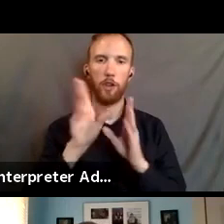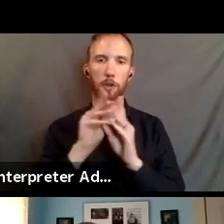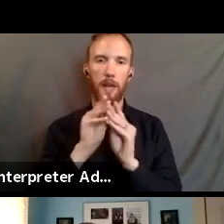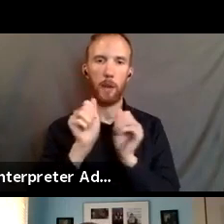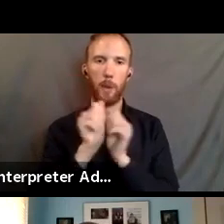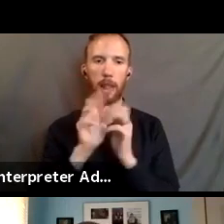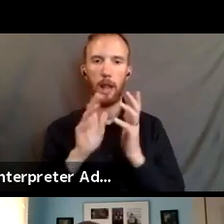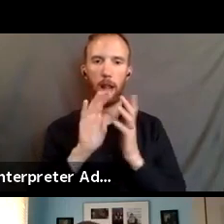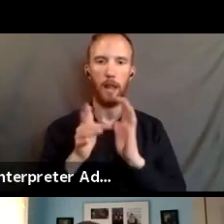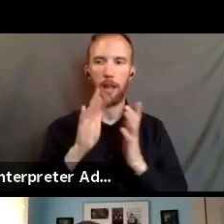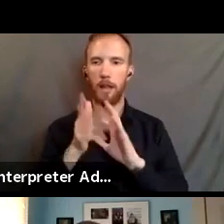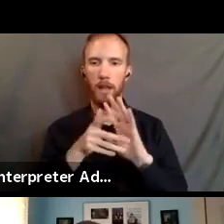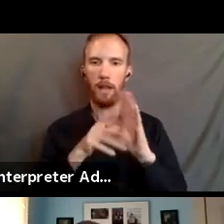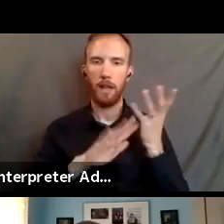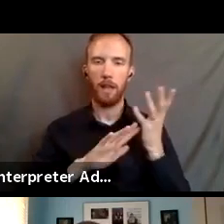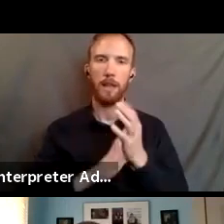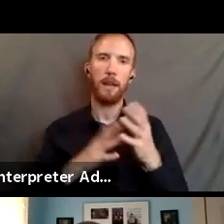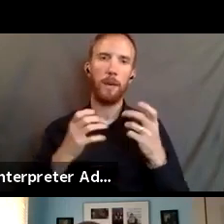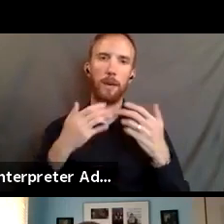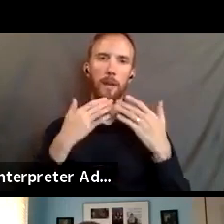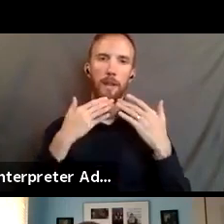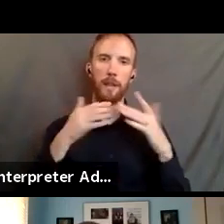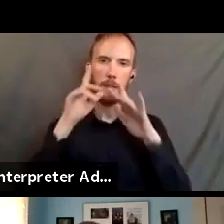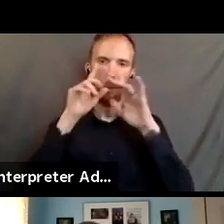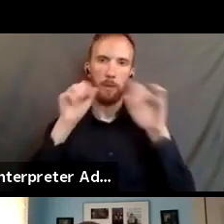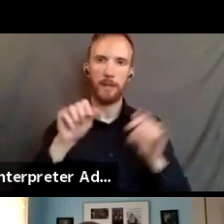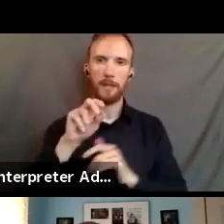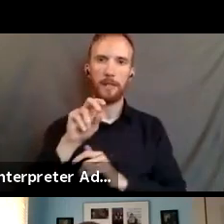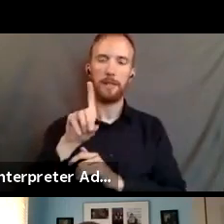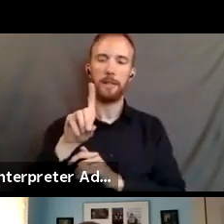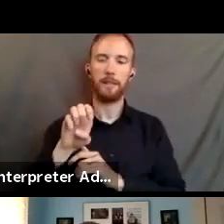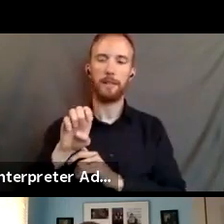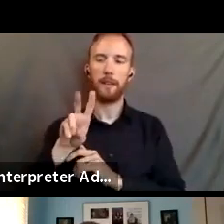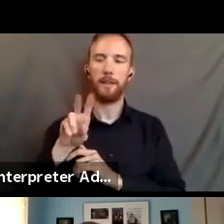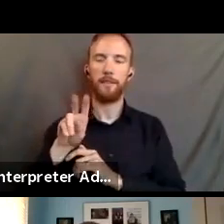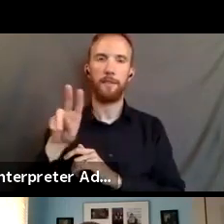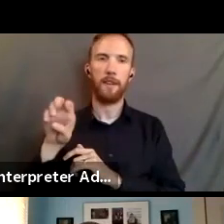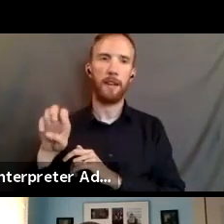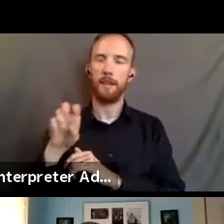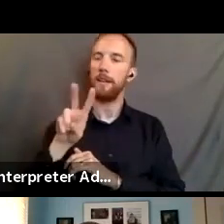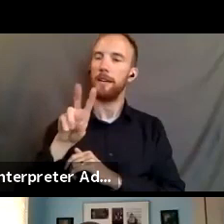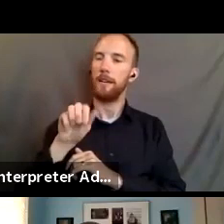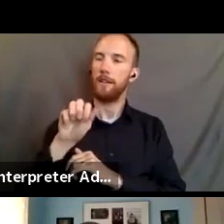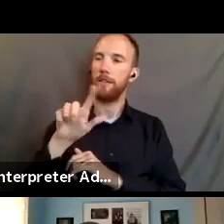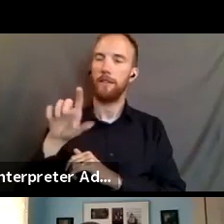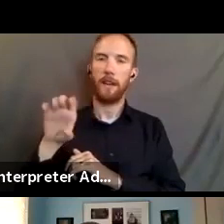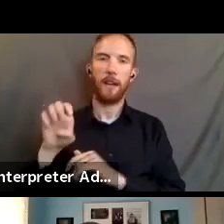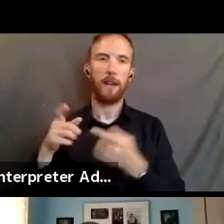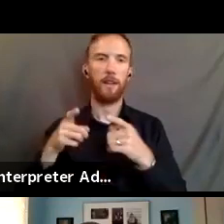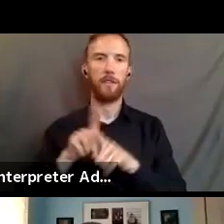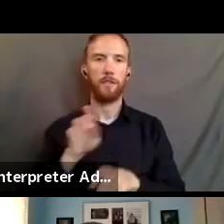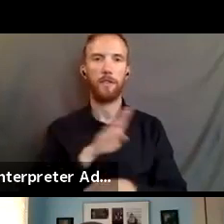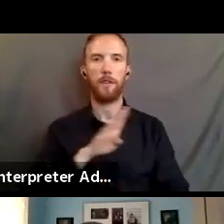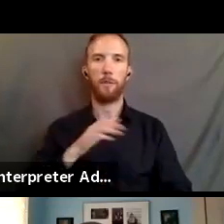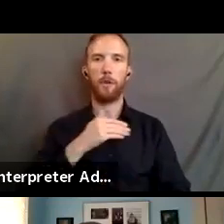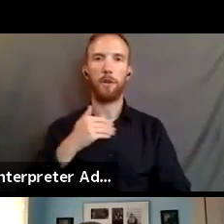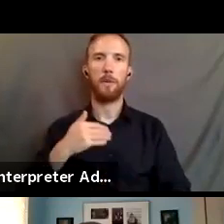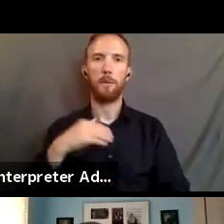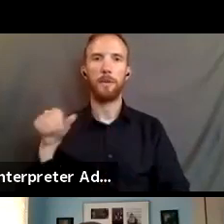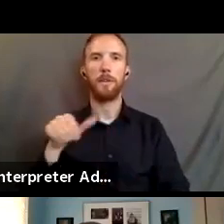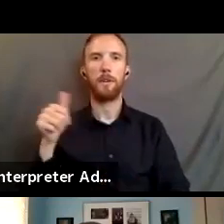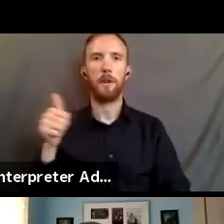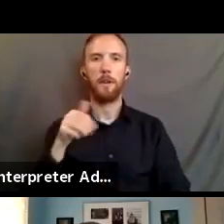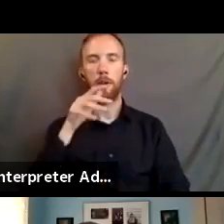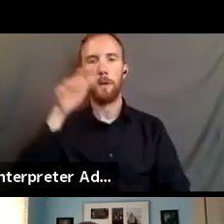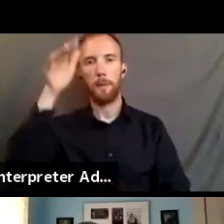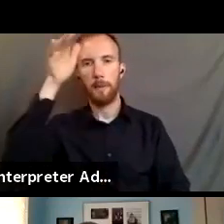thank president miguel de valle and the board of education members for allowing me to testify today and all of the parents and community members